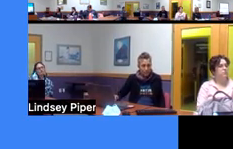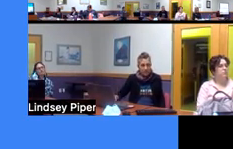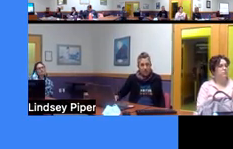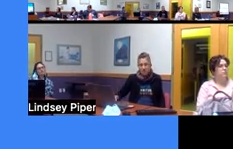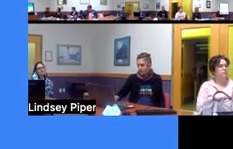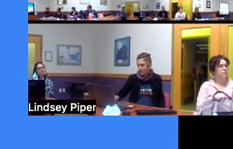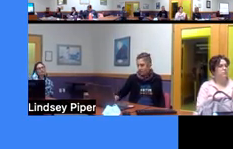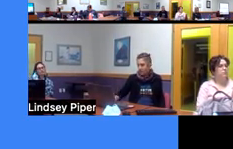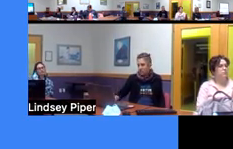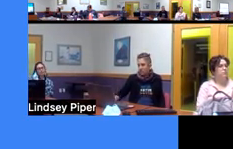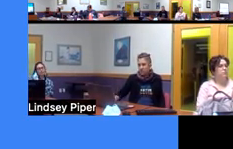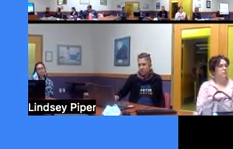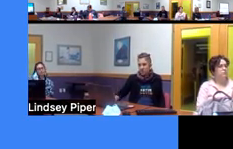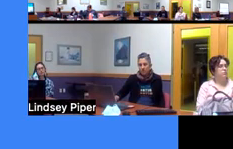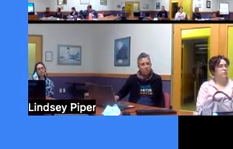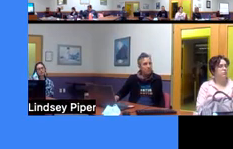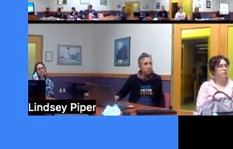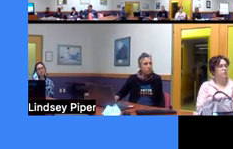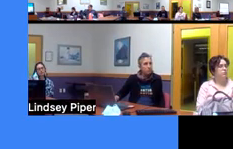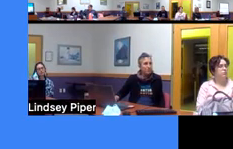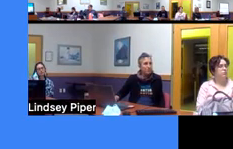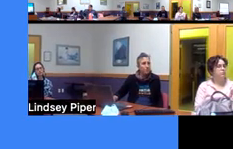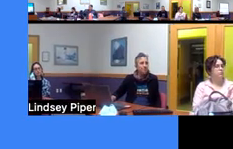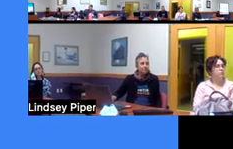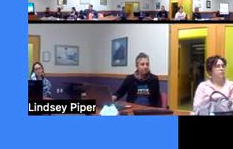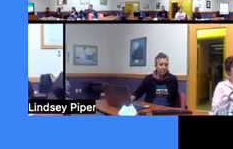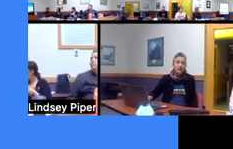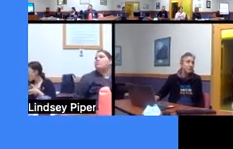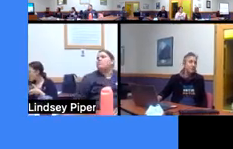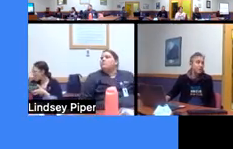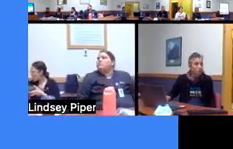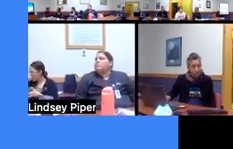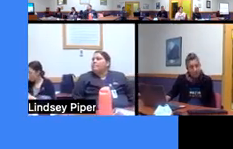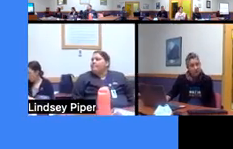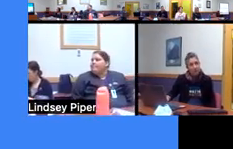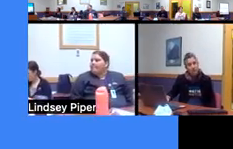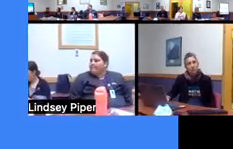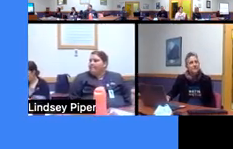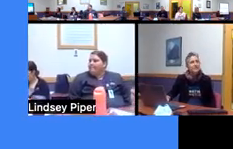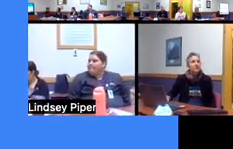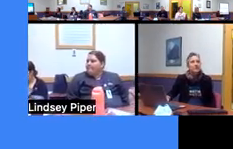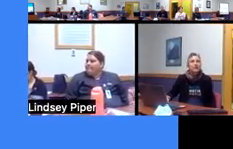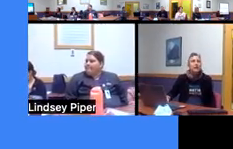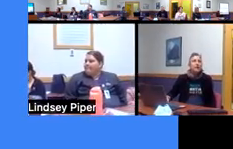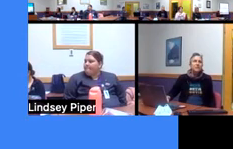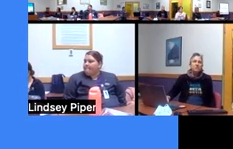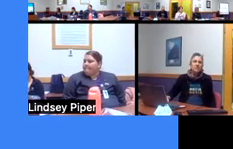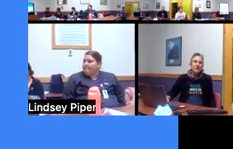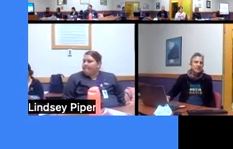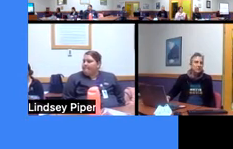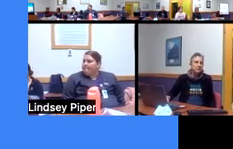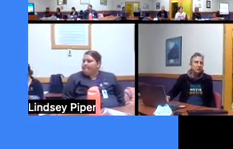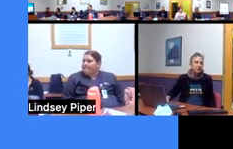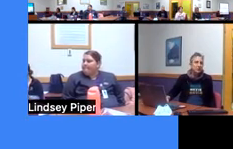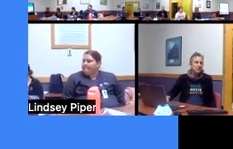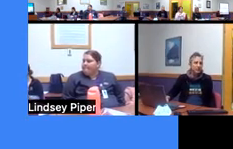where it makes the most sense for them to do so. Most people choose in their home. Well, some people go to their relative's home, et cetera. And then a